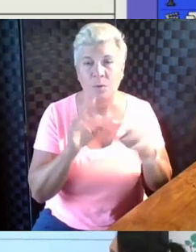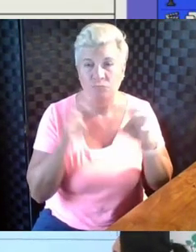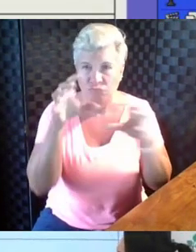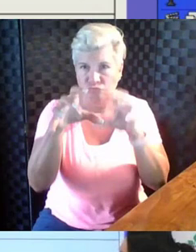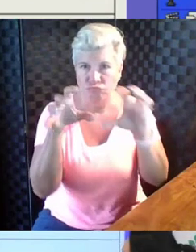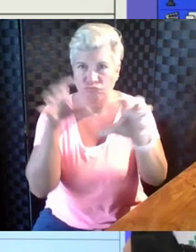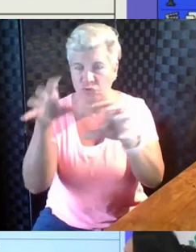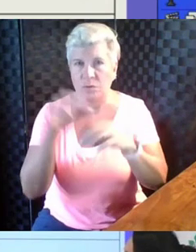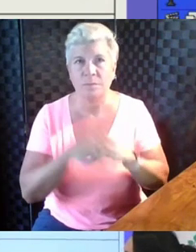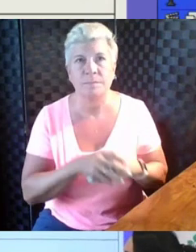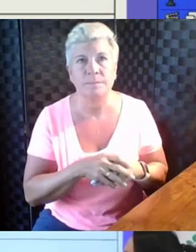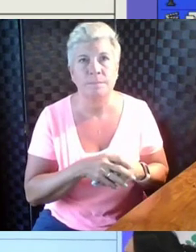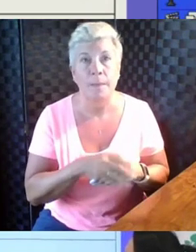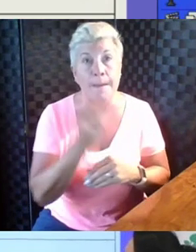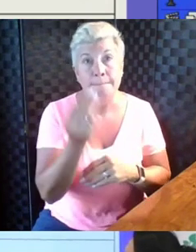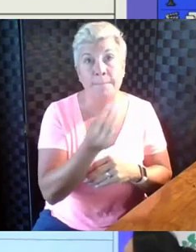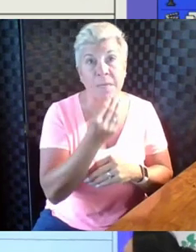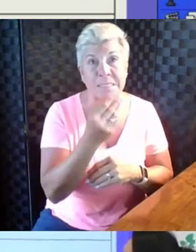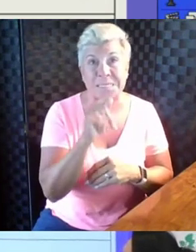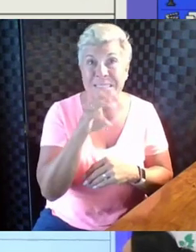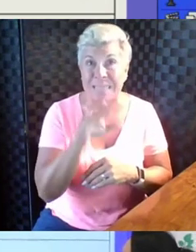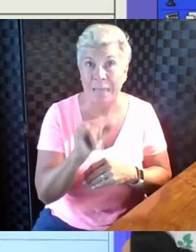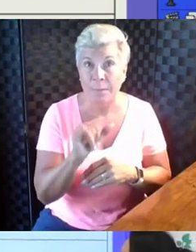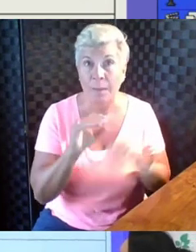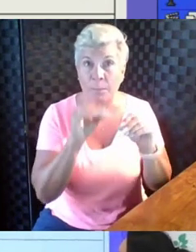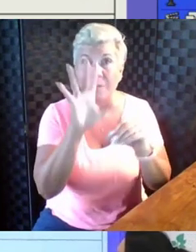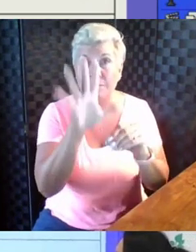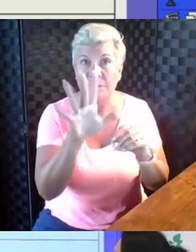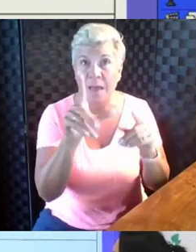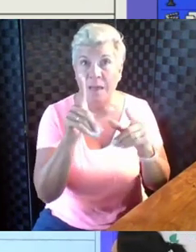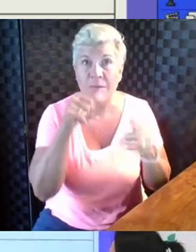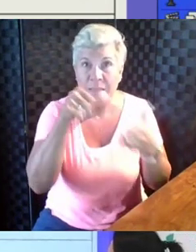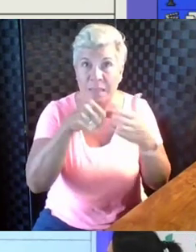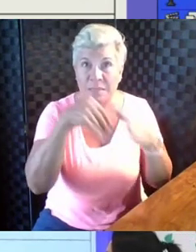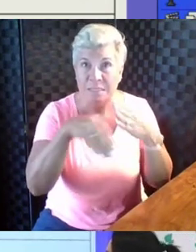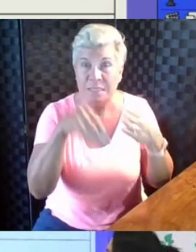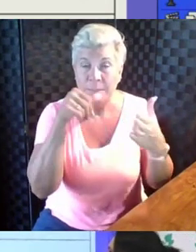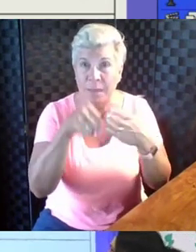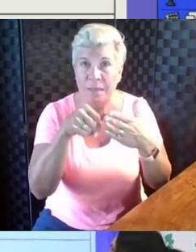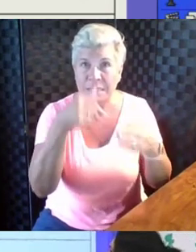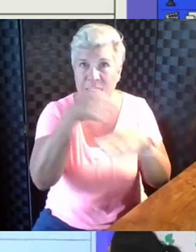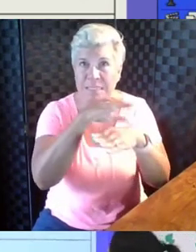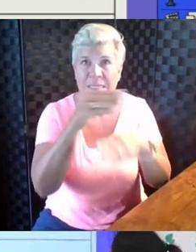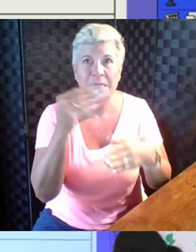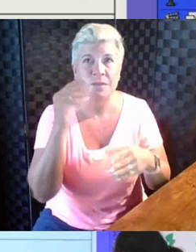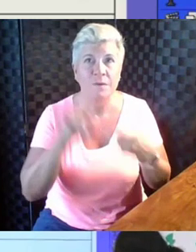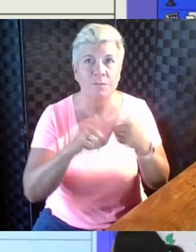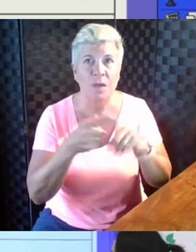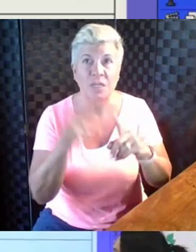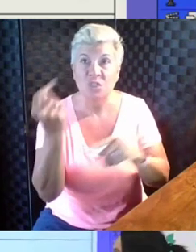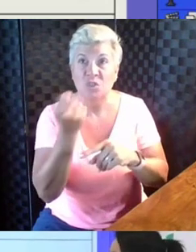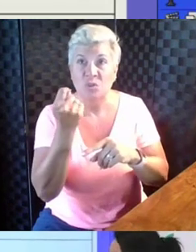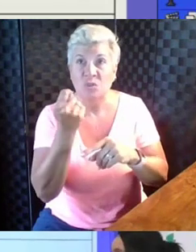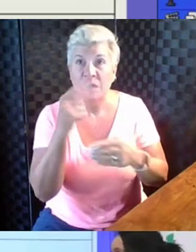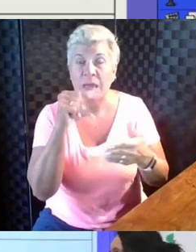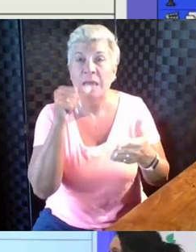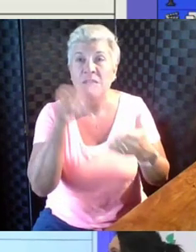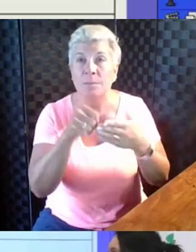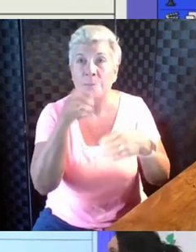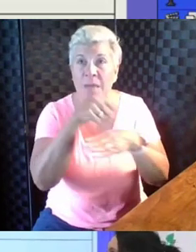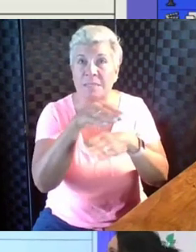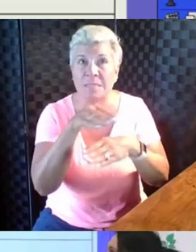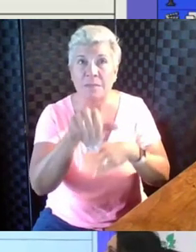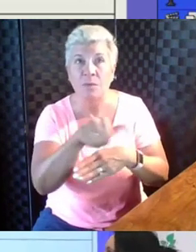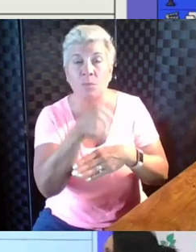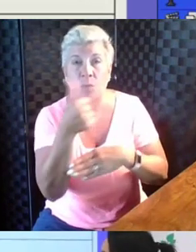it. On Monday, Tammy put 5 letters in the mail to her friends. On Tuesday, she mailed the rest of her